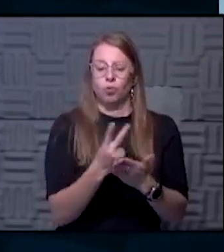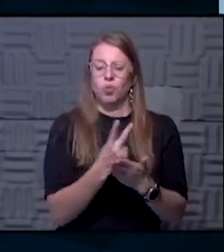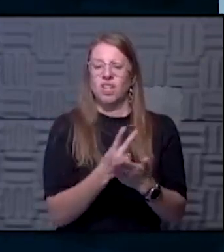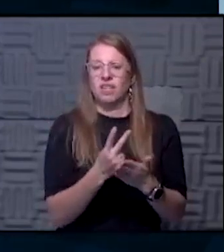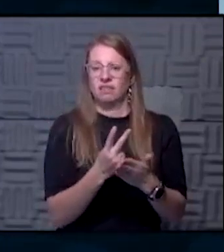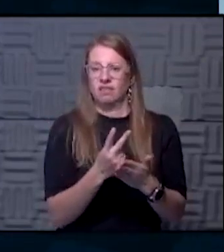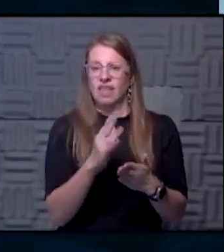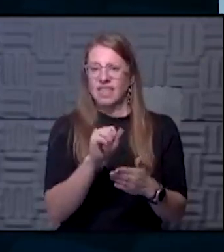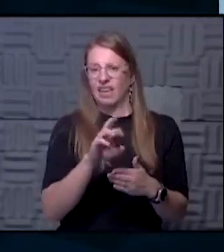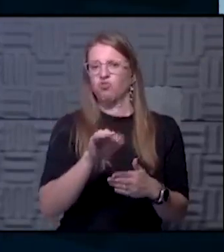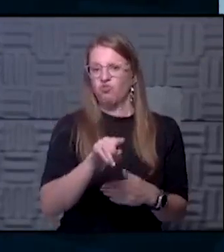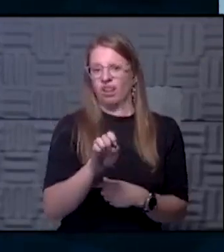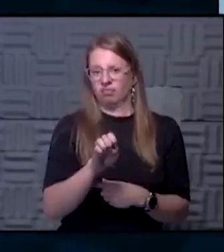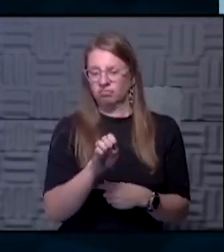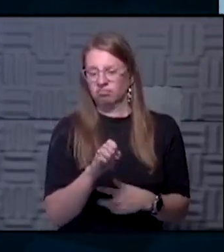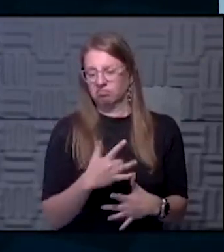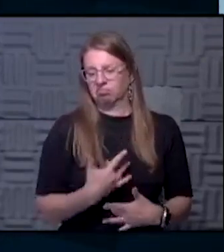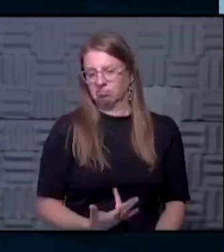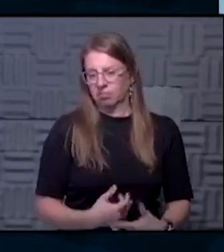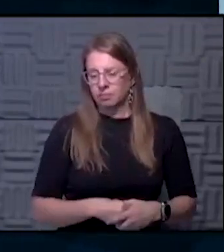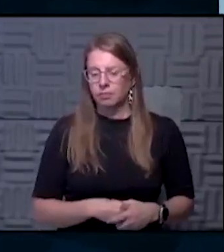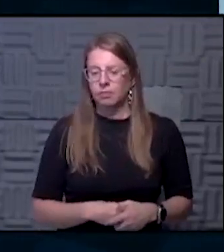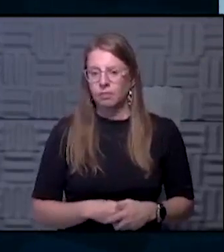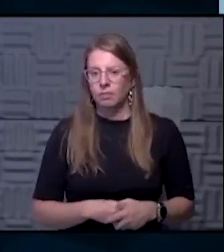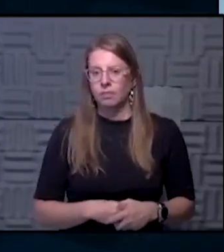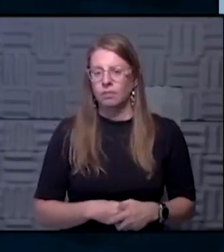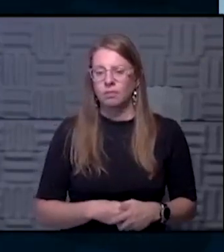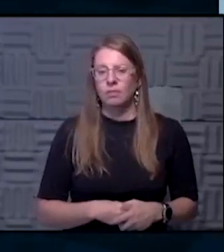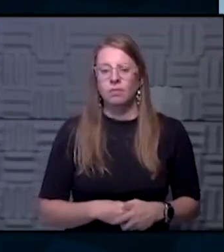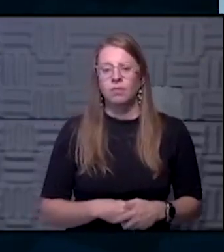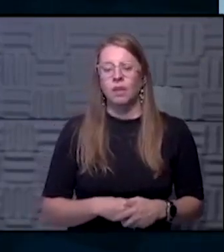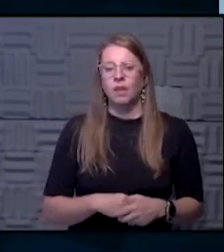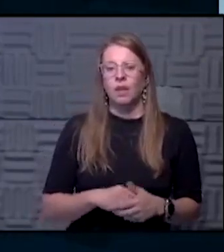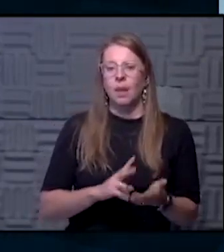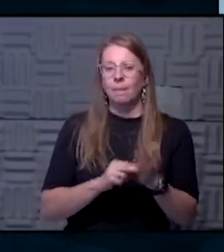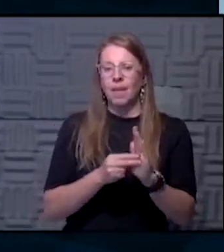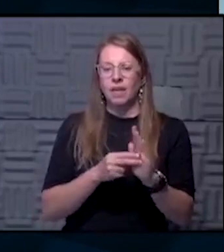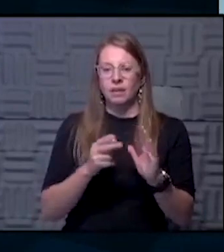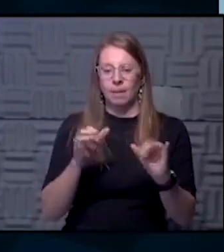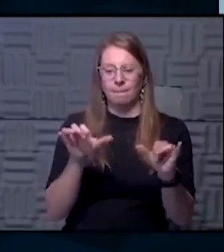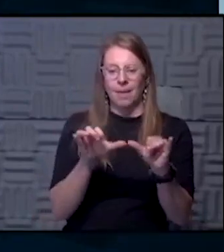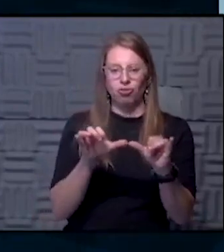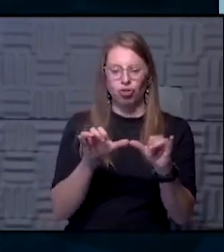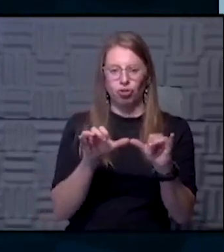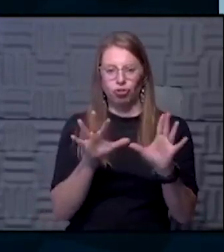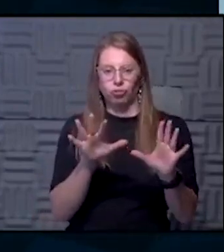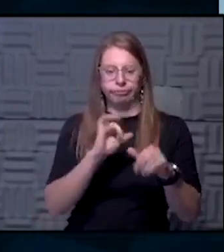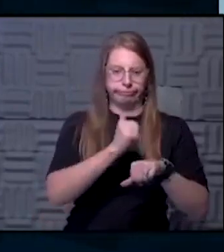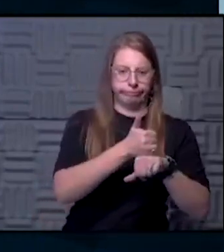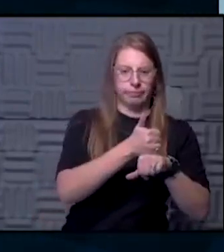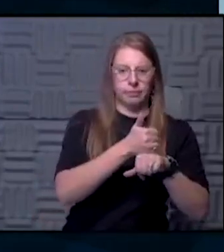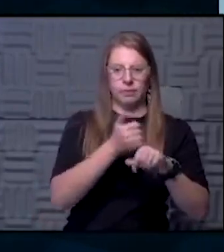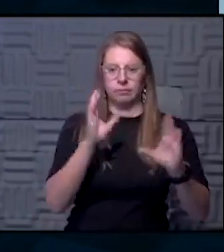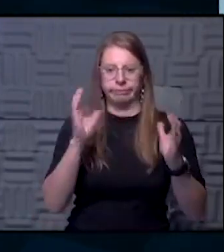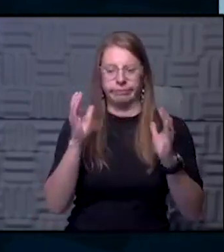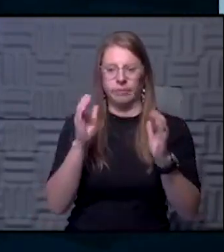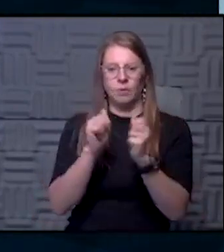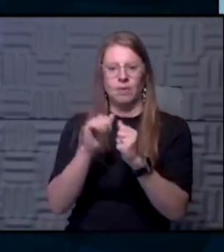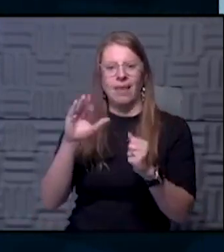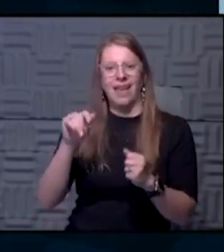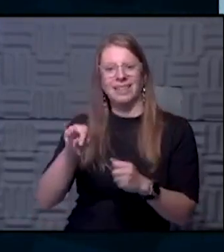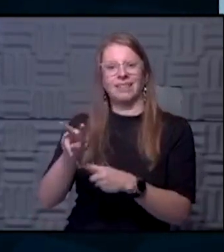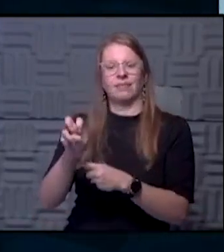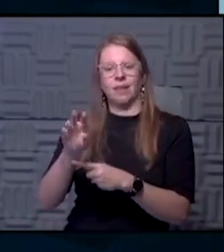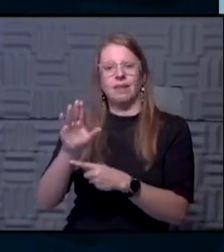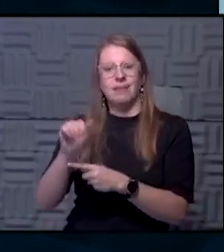case rate, because that's a pseudo measure of looking at active cases. And there's always